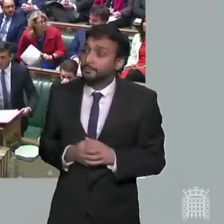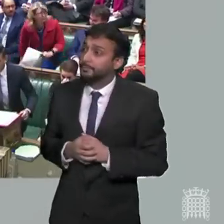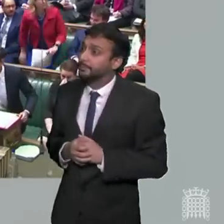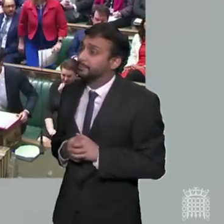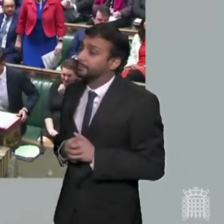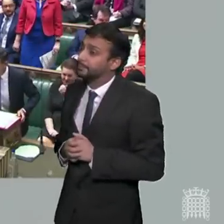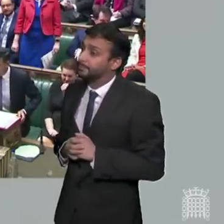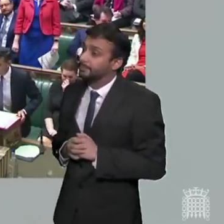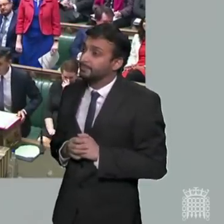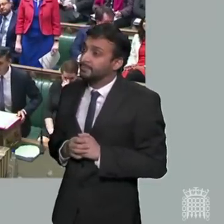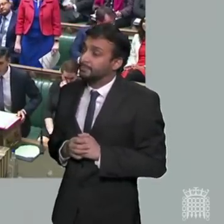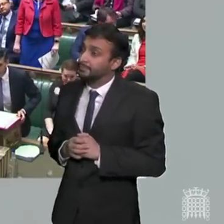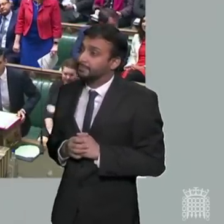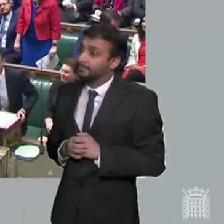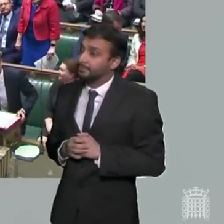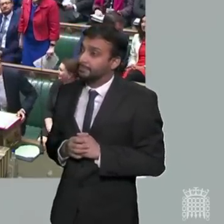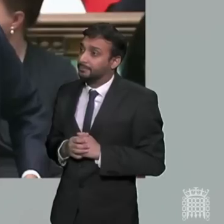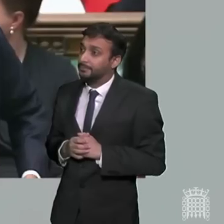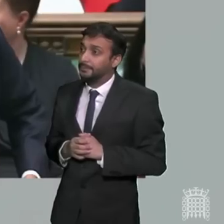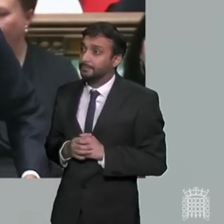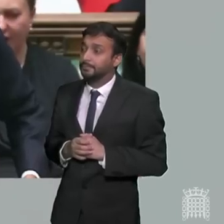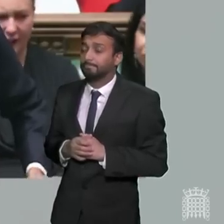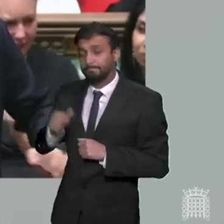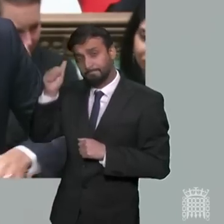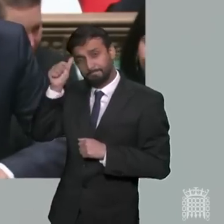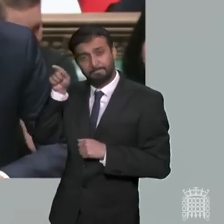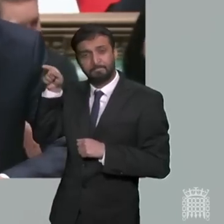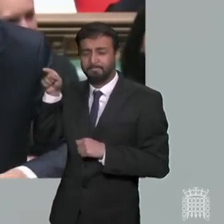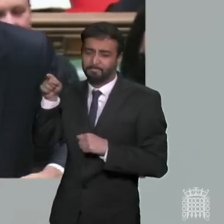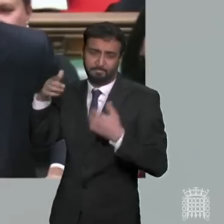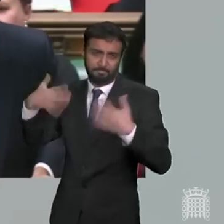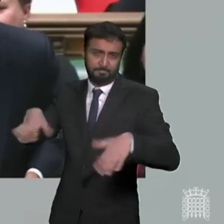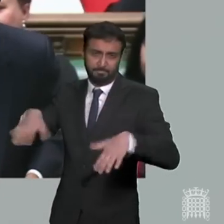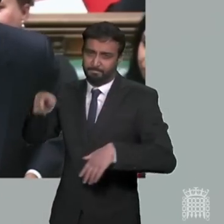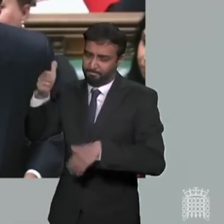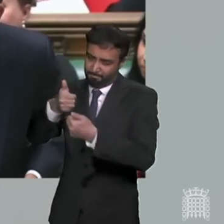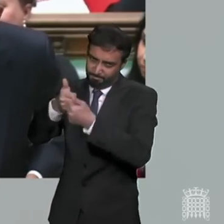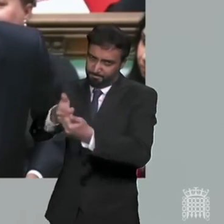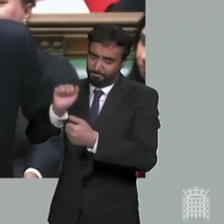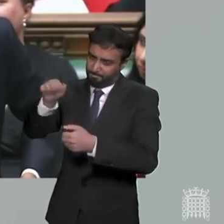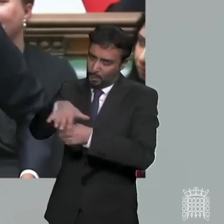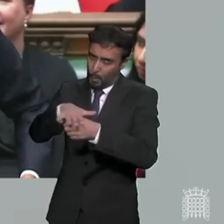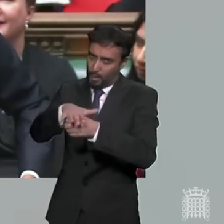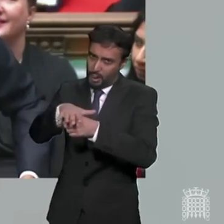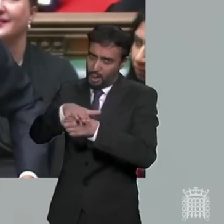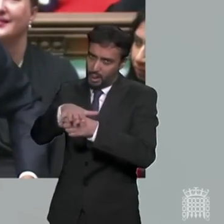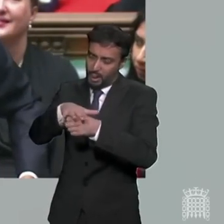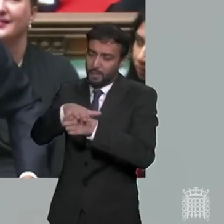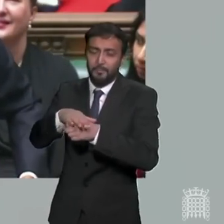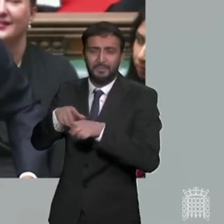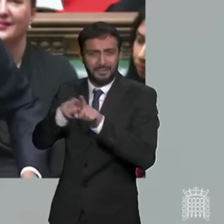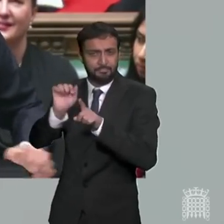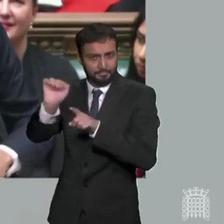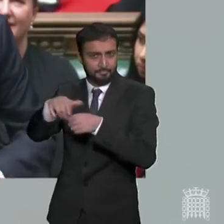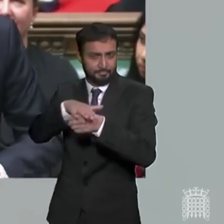Well, my honourable friend is a fantastic champion for his local area, but especially for his local hospital. He'll know that